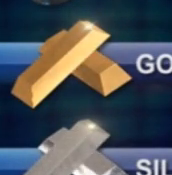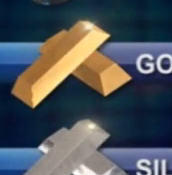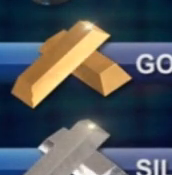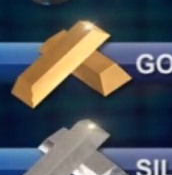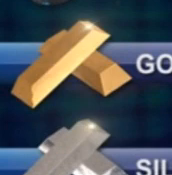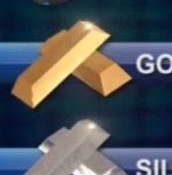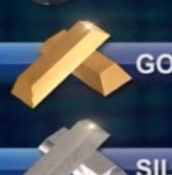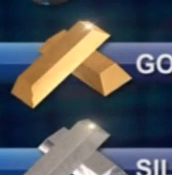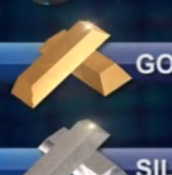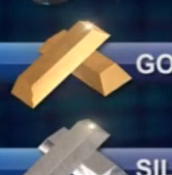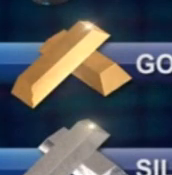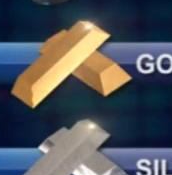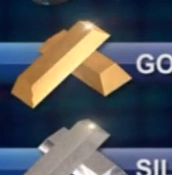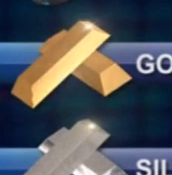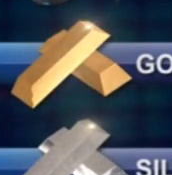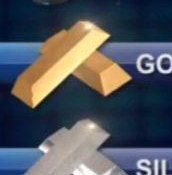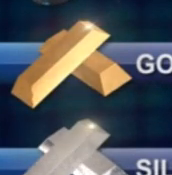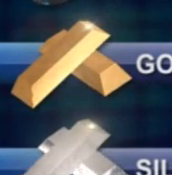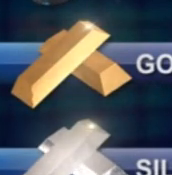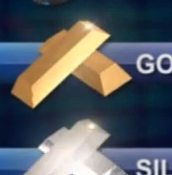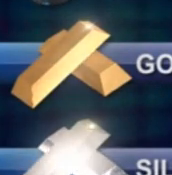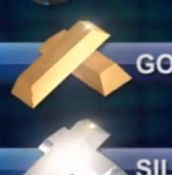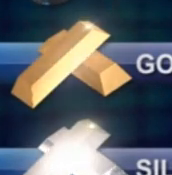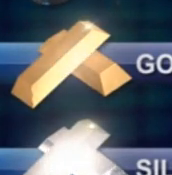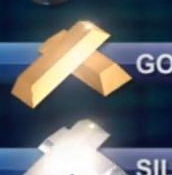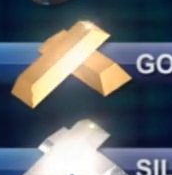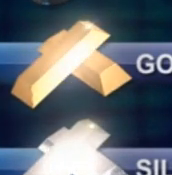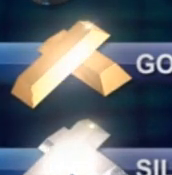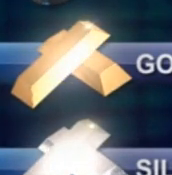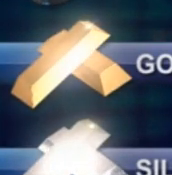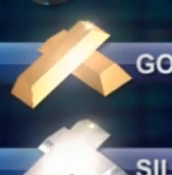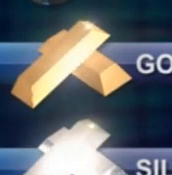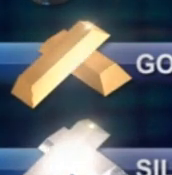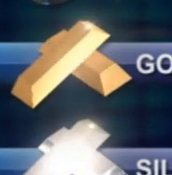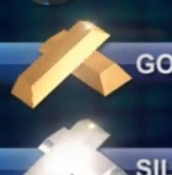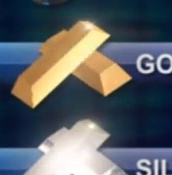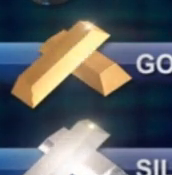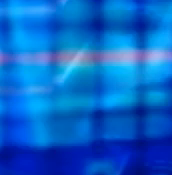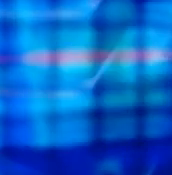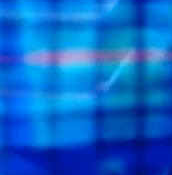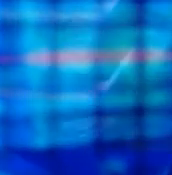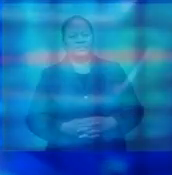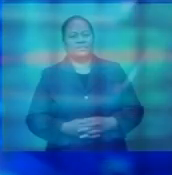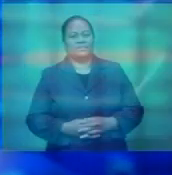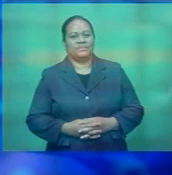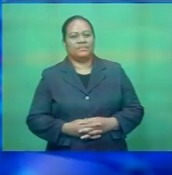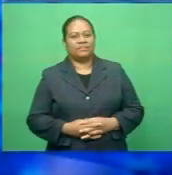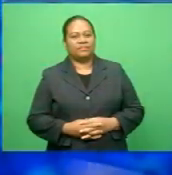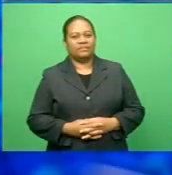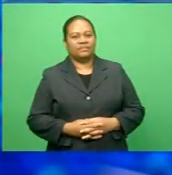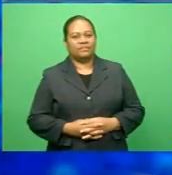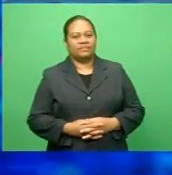$1,774 per ounce, and silver closed down at $22.12 per ounce.